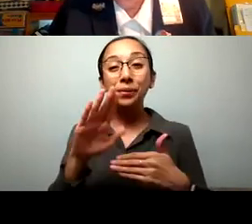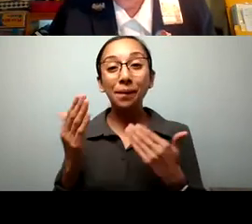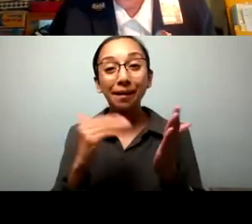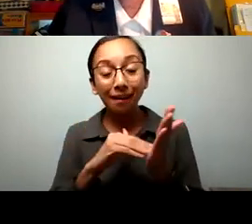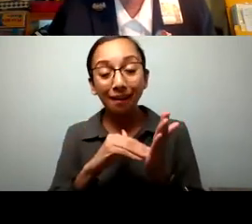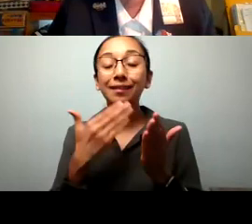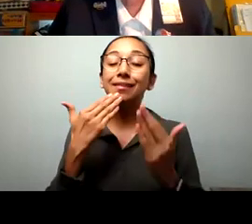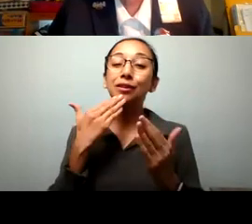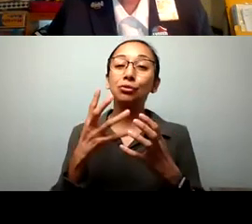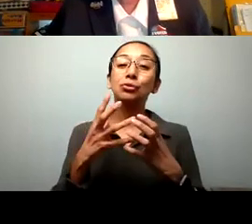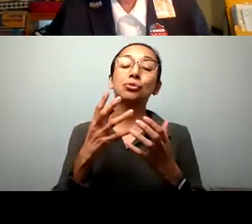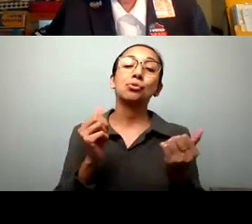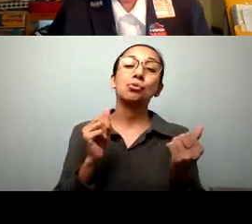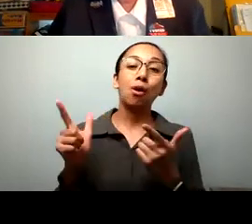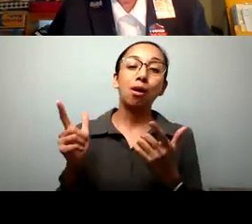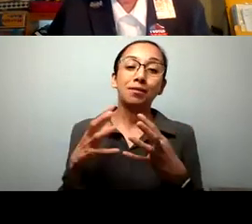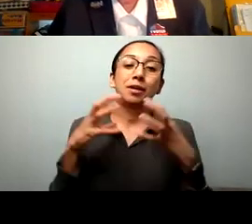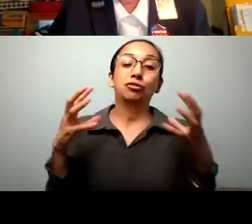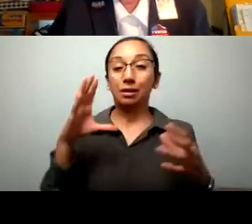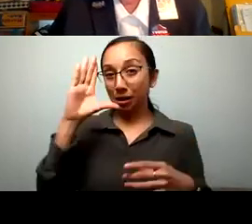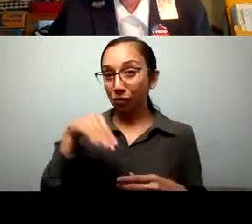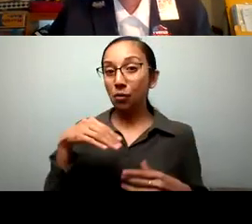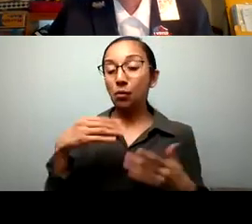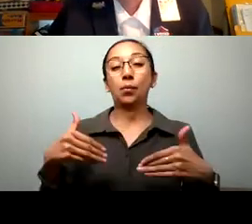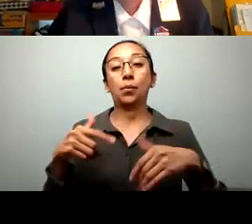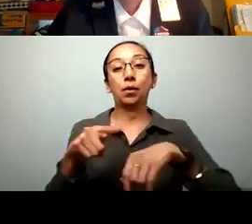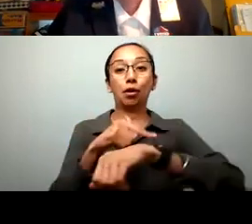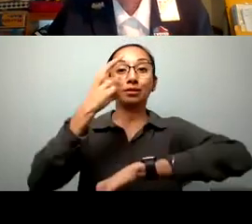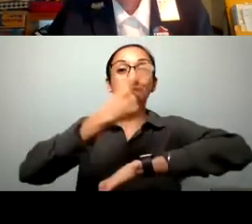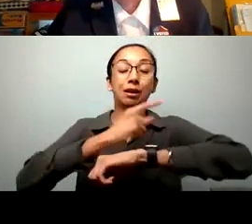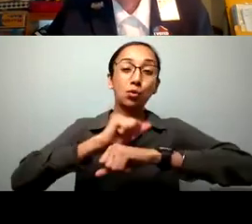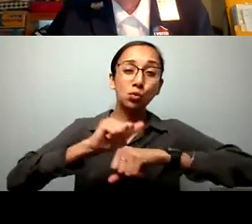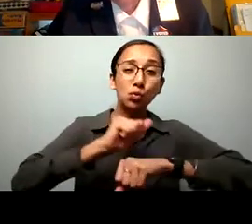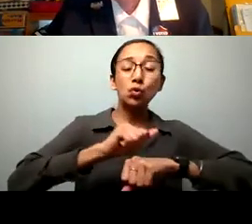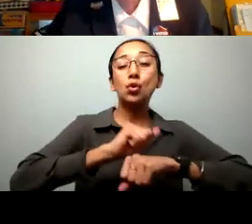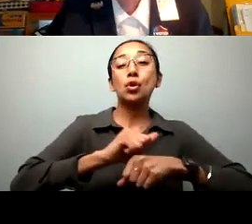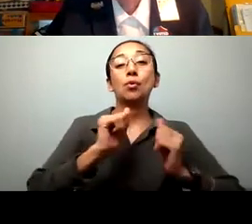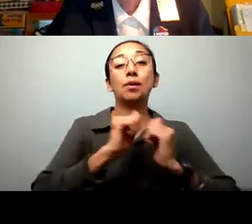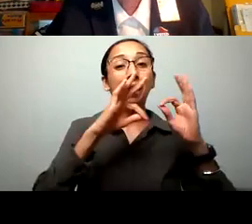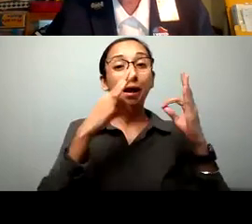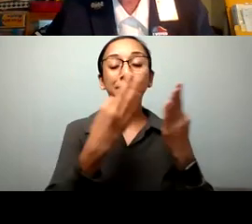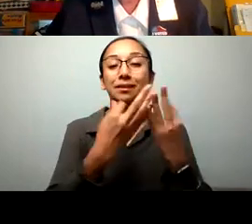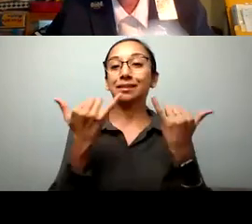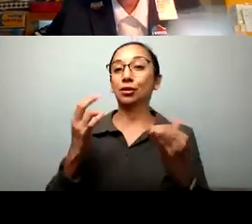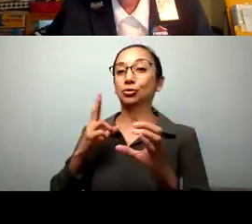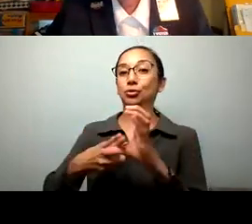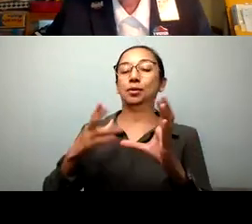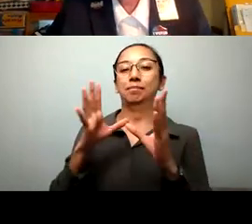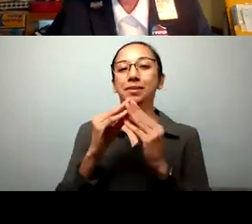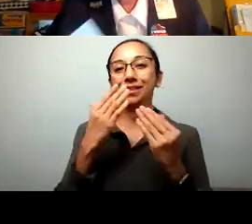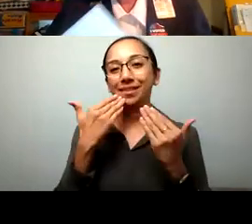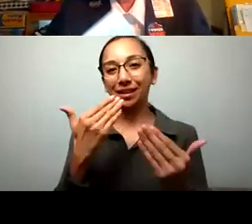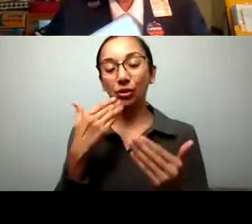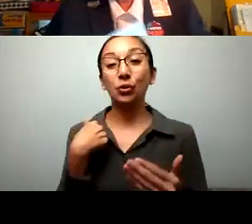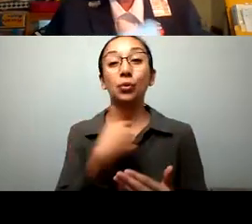so very much. I know you've spent a long day already at work and with your families, but thank you for joining us. We're going to try and